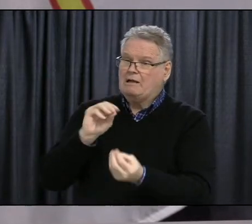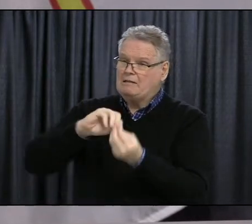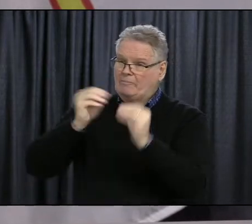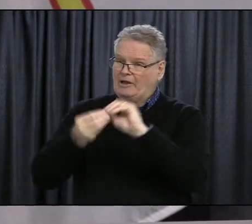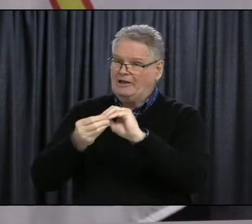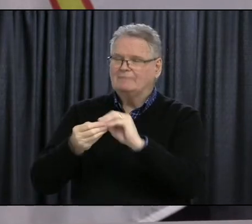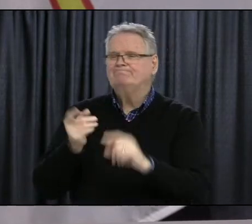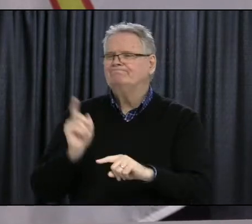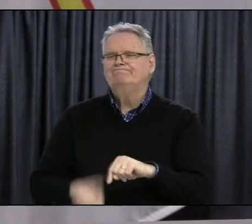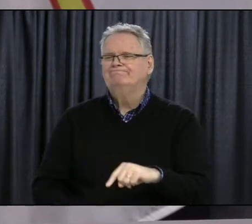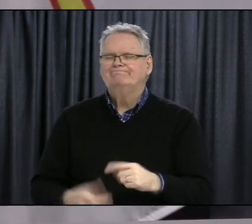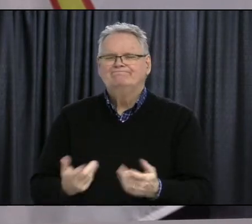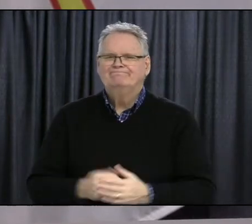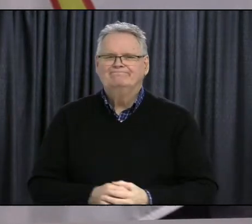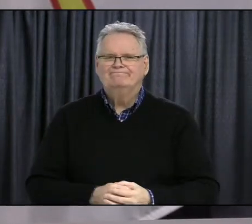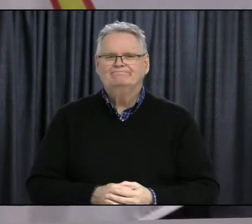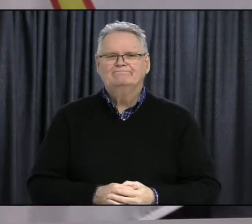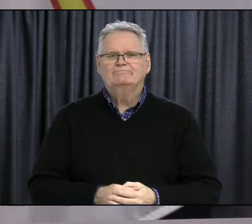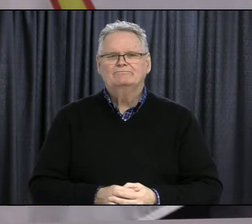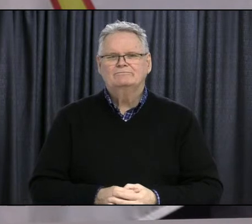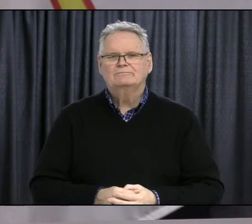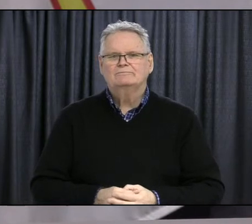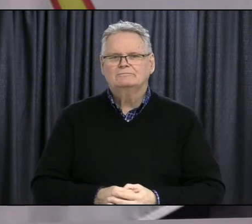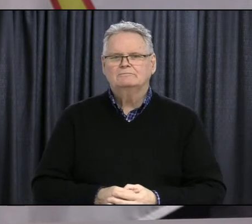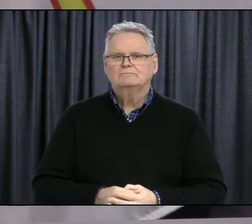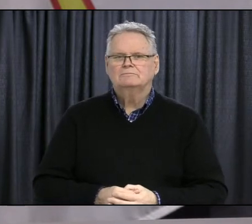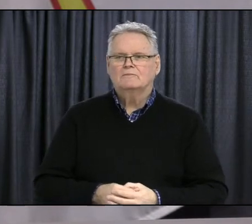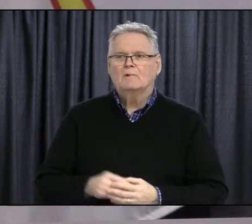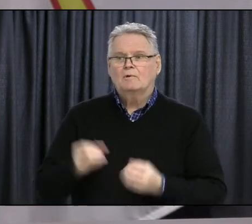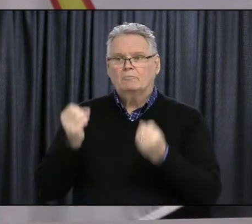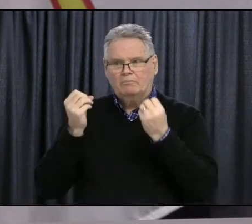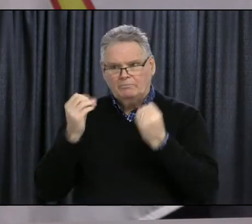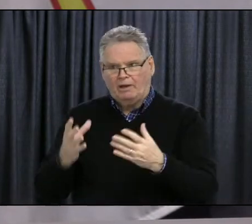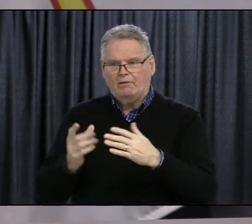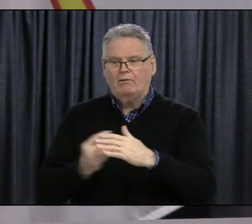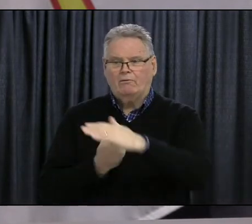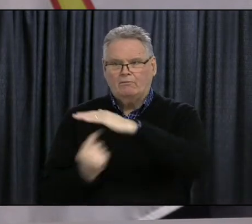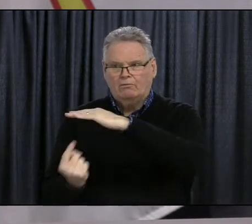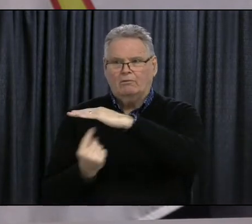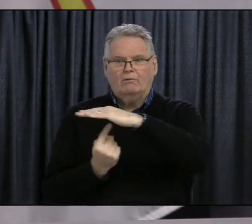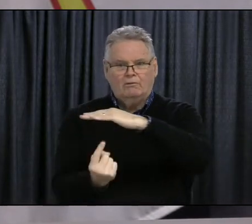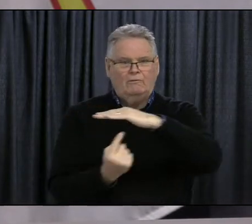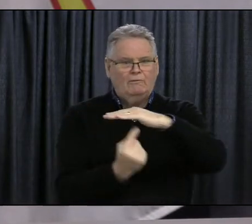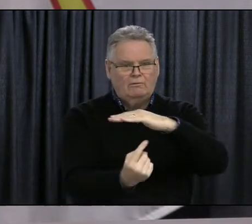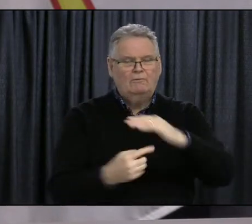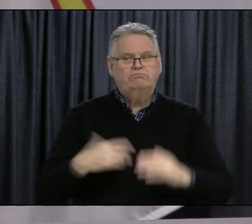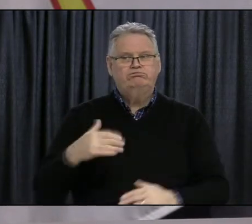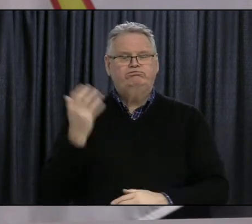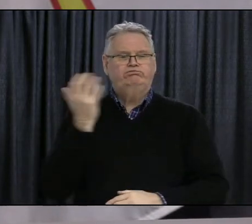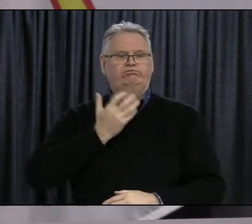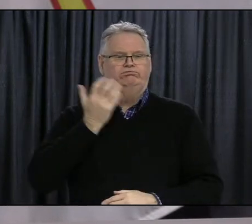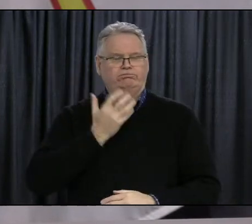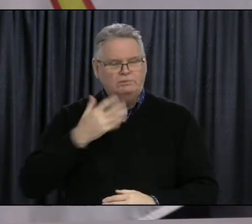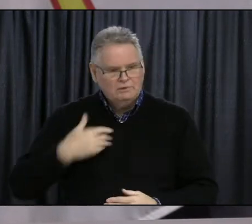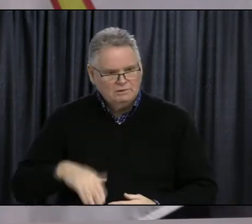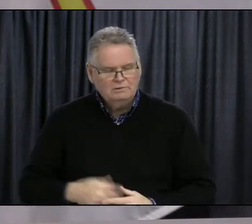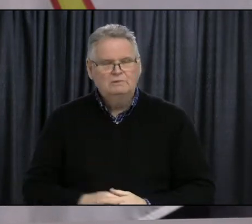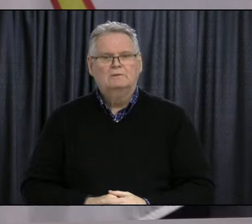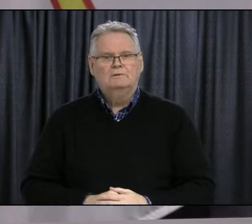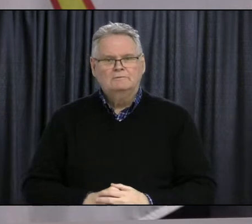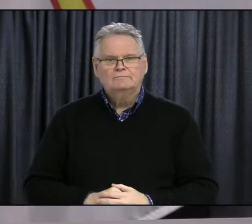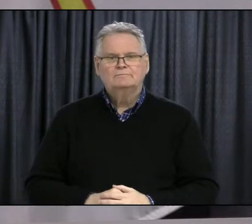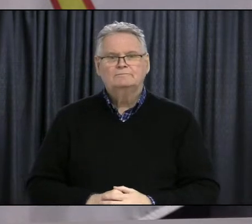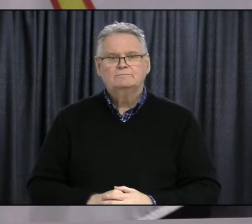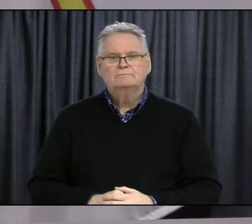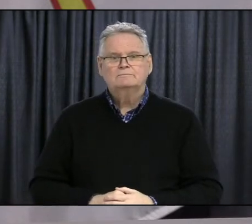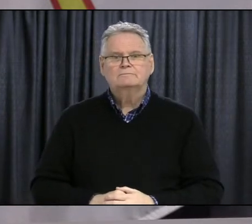all of those will be tested. And we may, depending on what the traceback for the source reveals, we may end up having